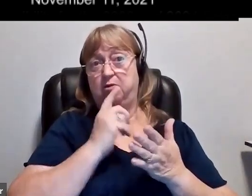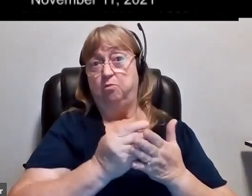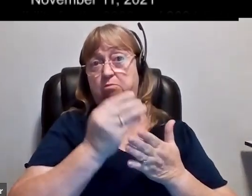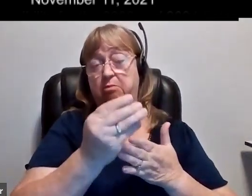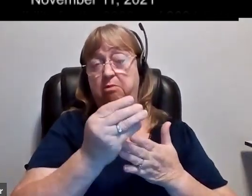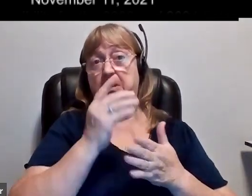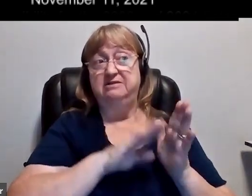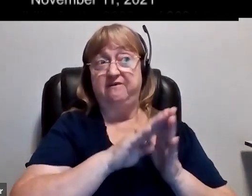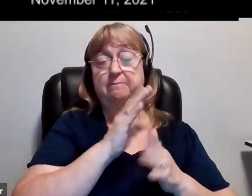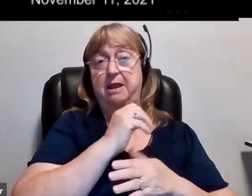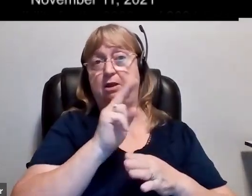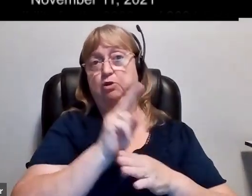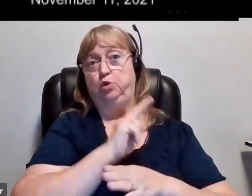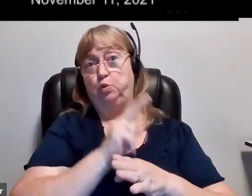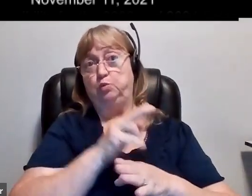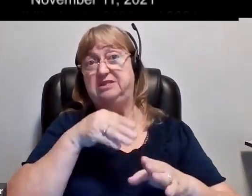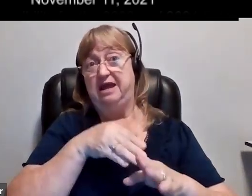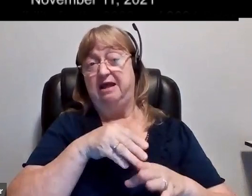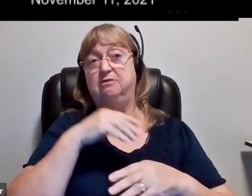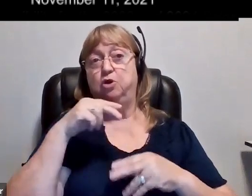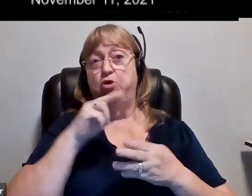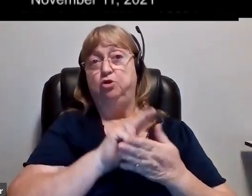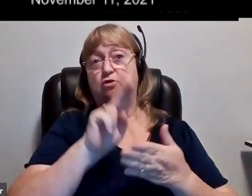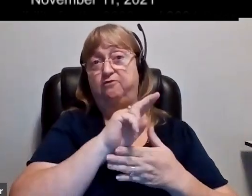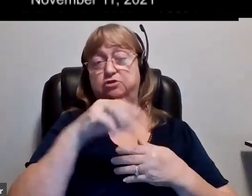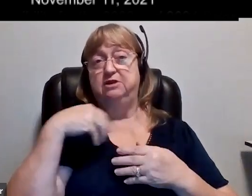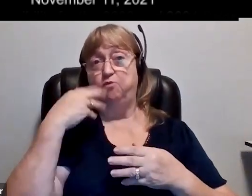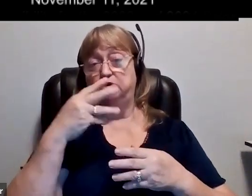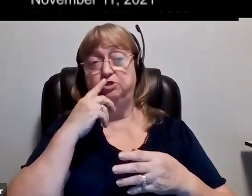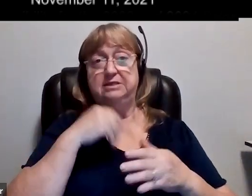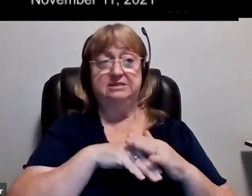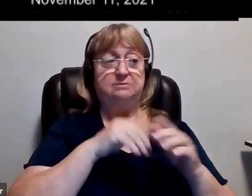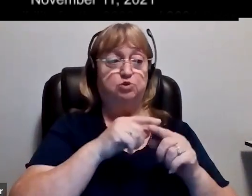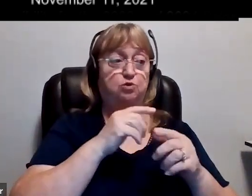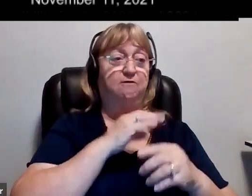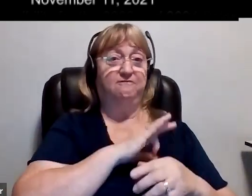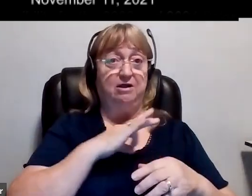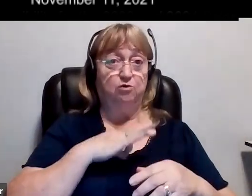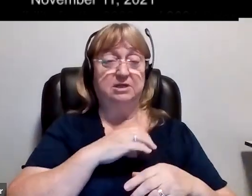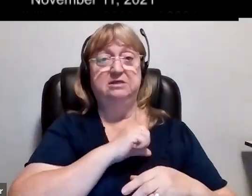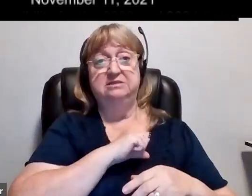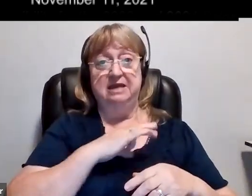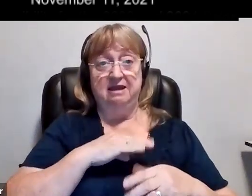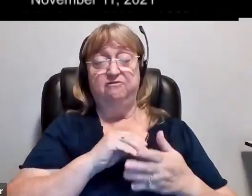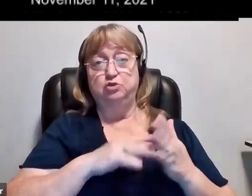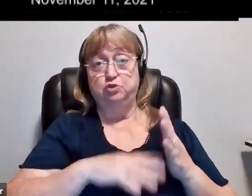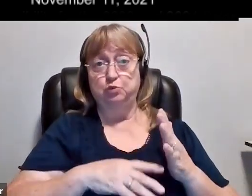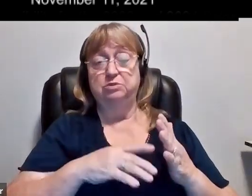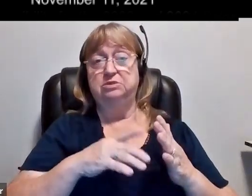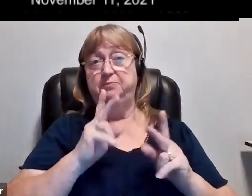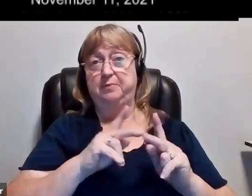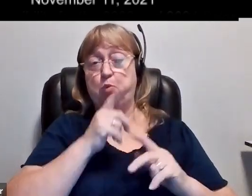developed, and used at the University of Washington is accessible to faculty, students, and staff who have disabilities and everybody